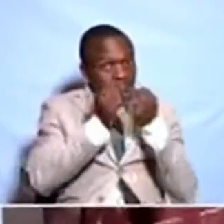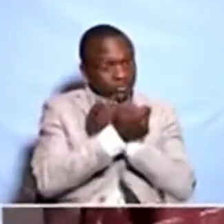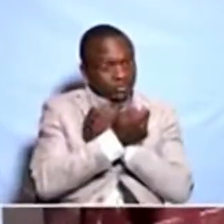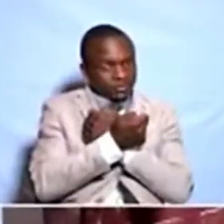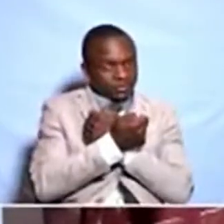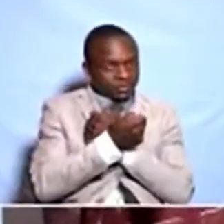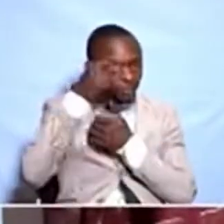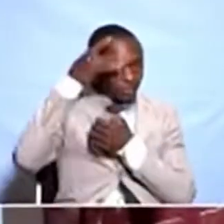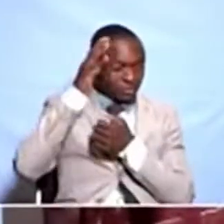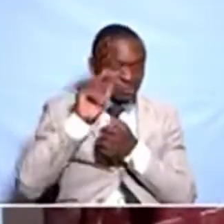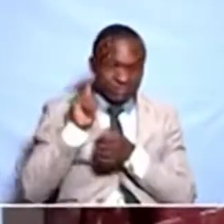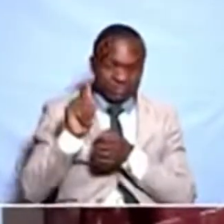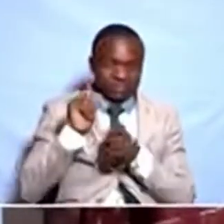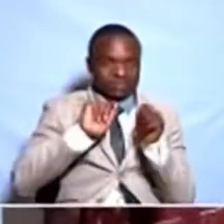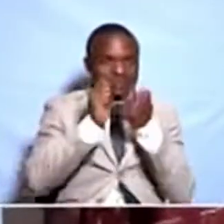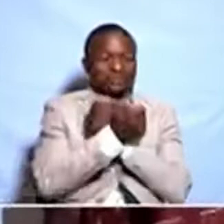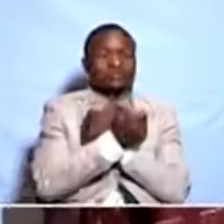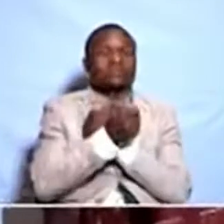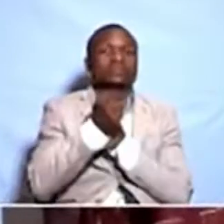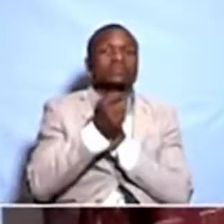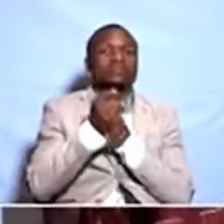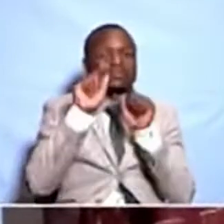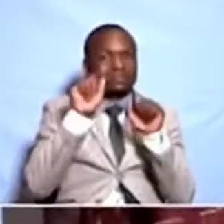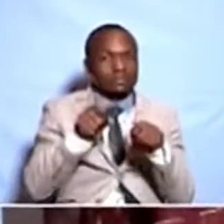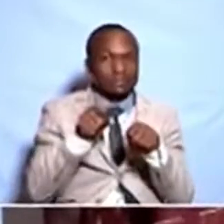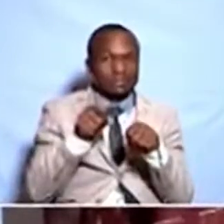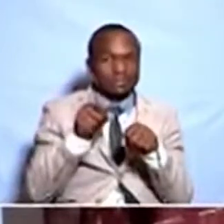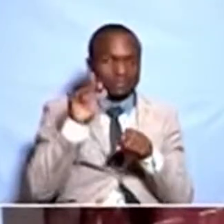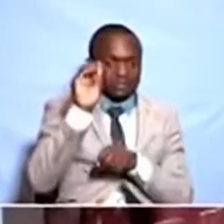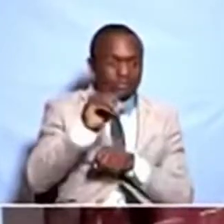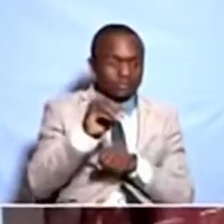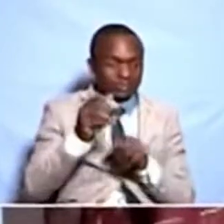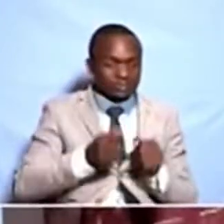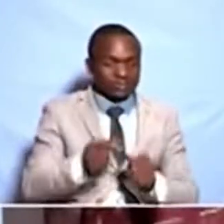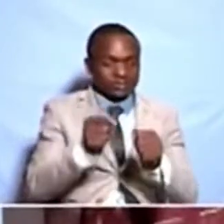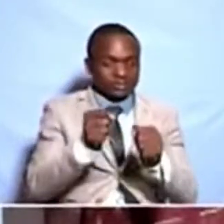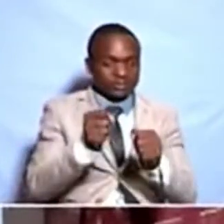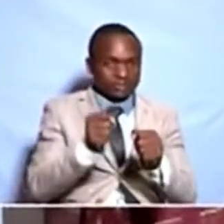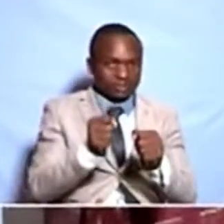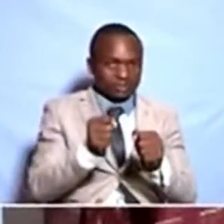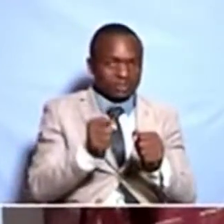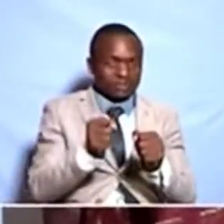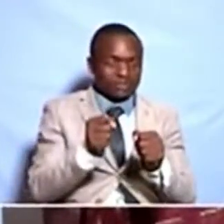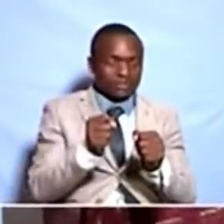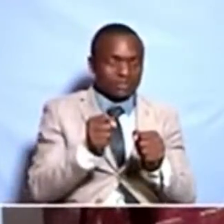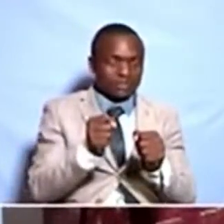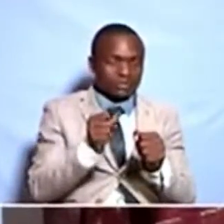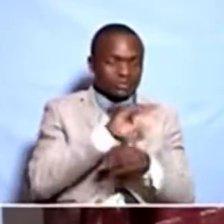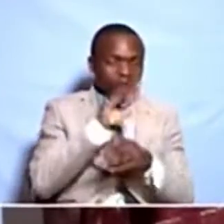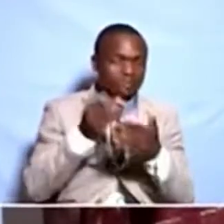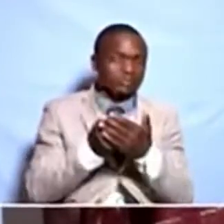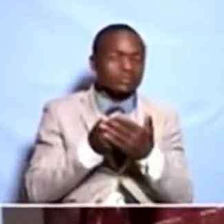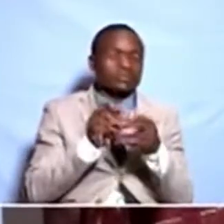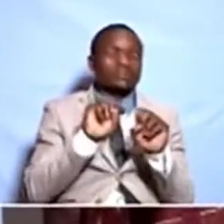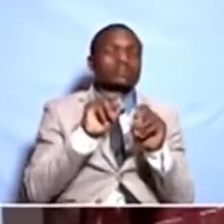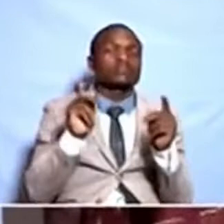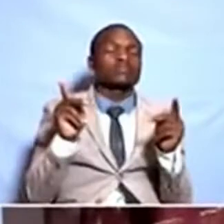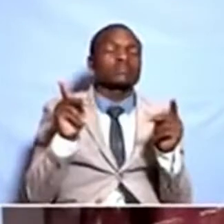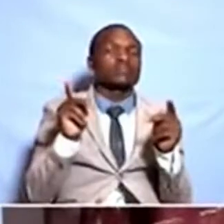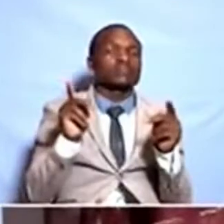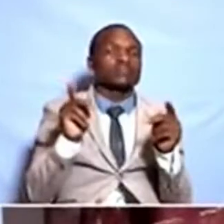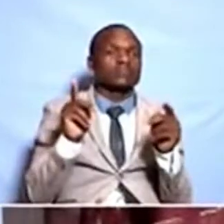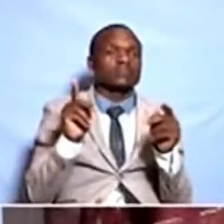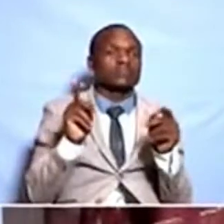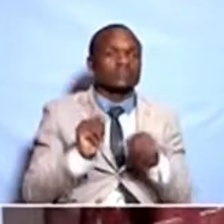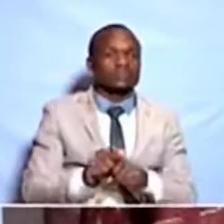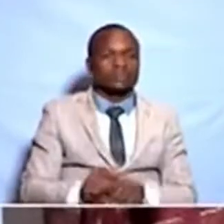the color that you have changed to will now be put on our system, and everything will be okay on your vehicle. But